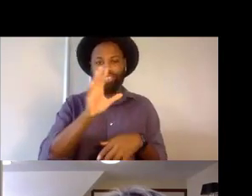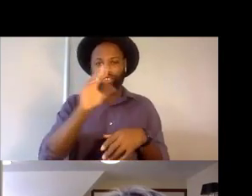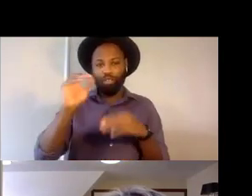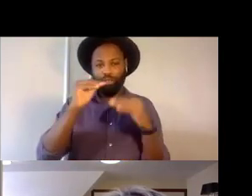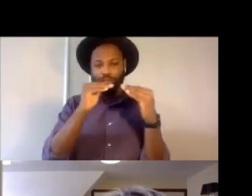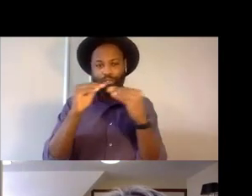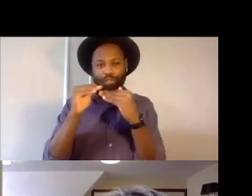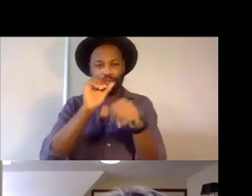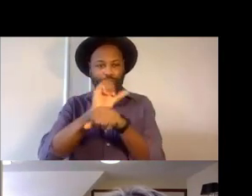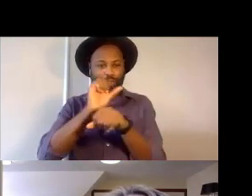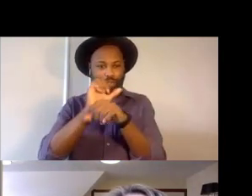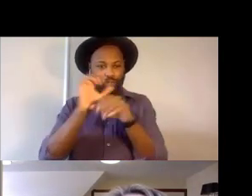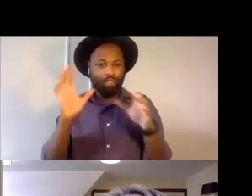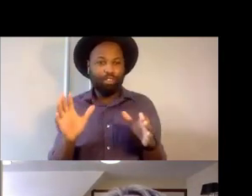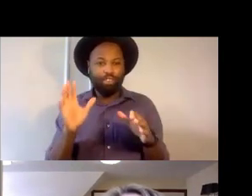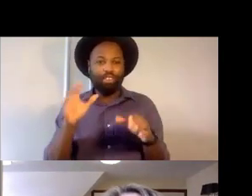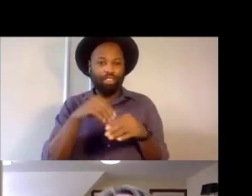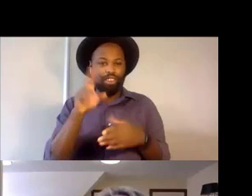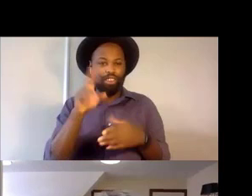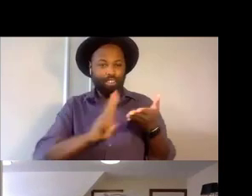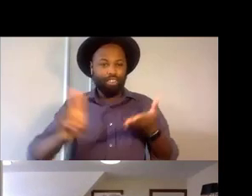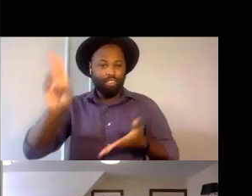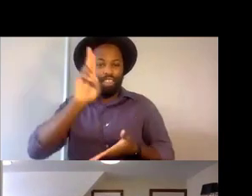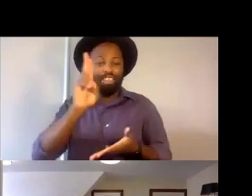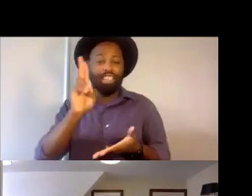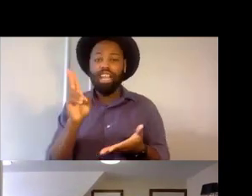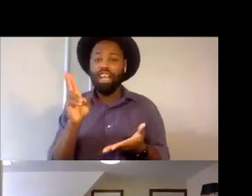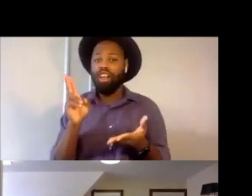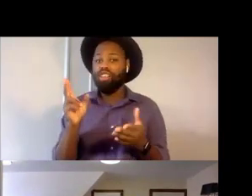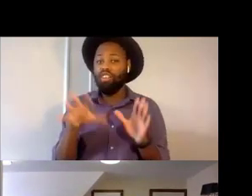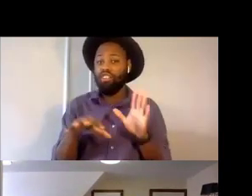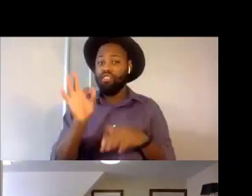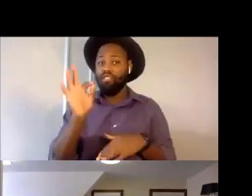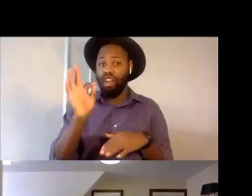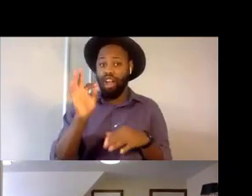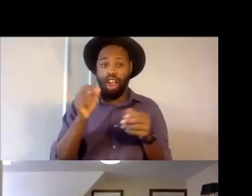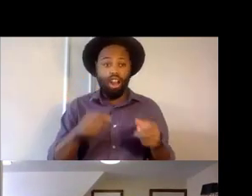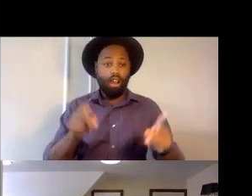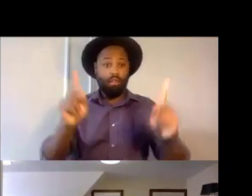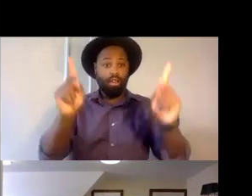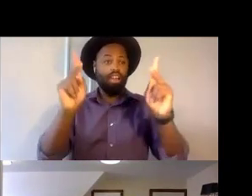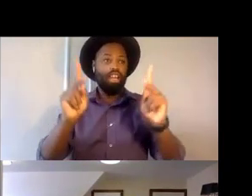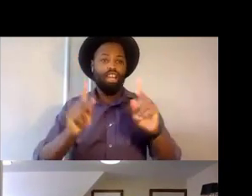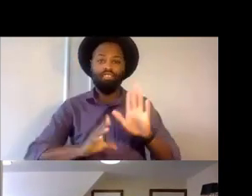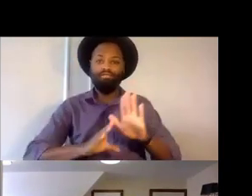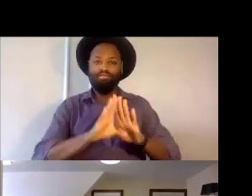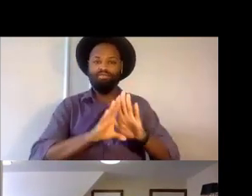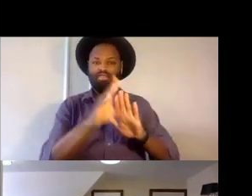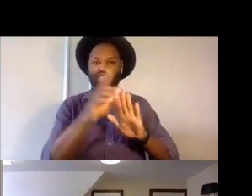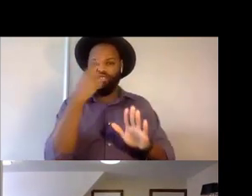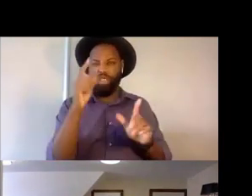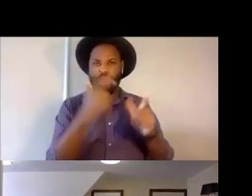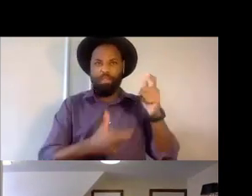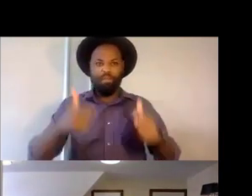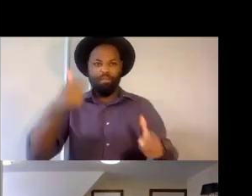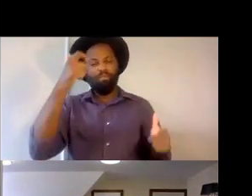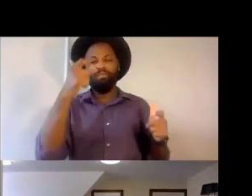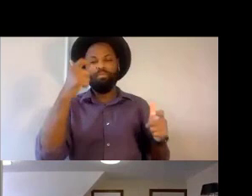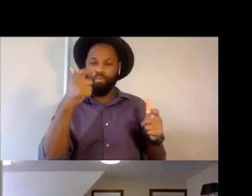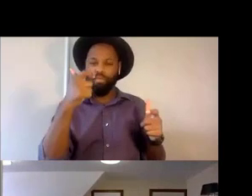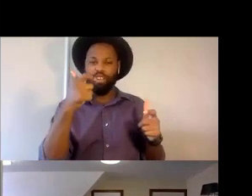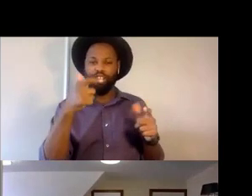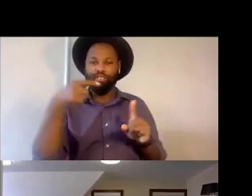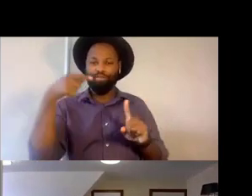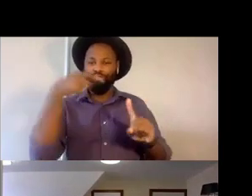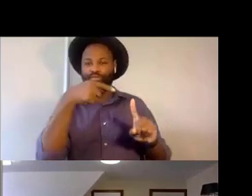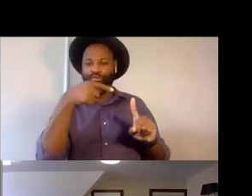to find opportunities to build to this larger initiative. So effort was funded at the level